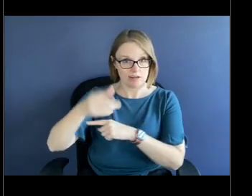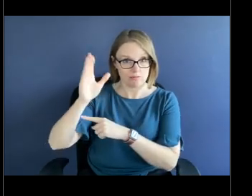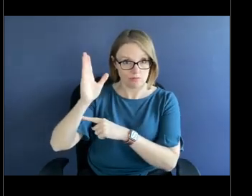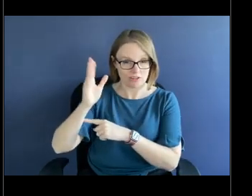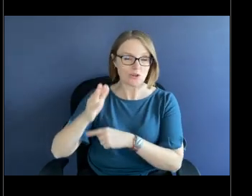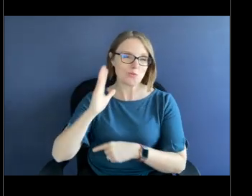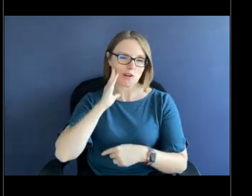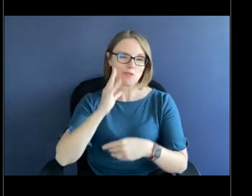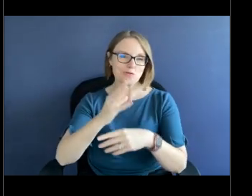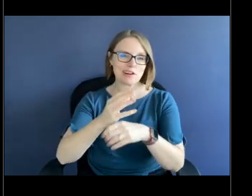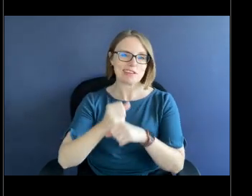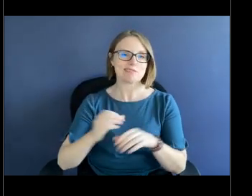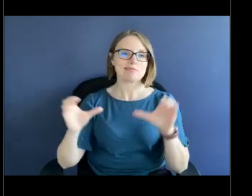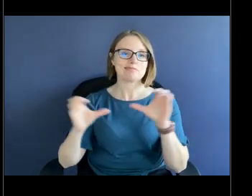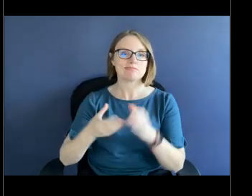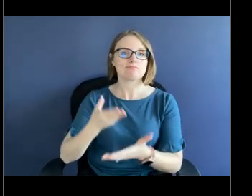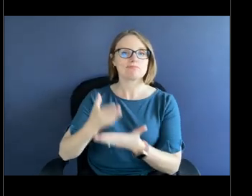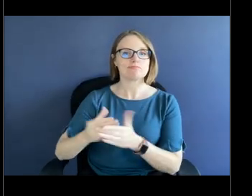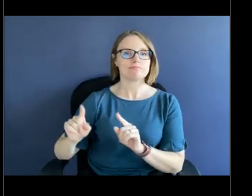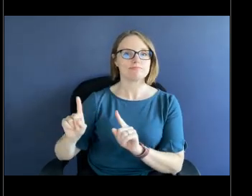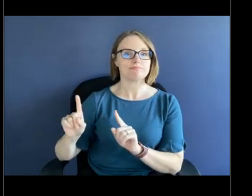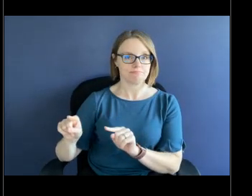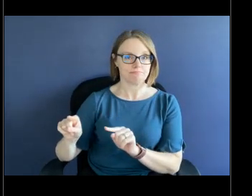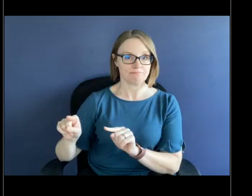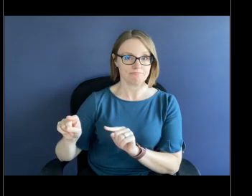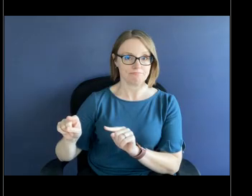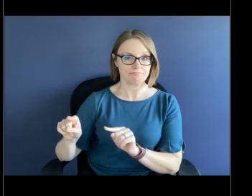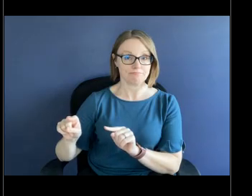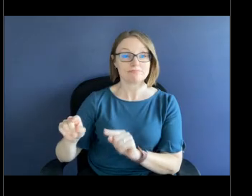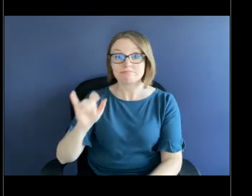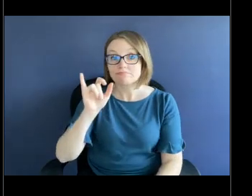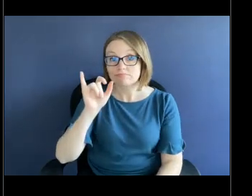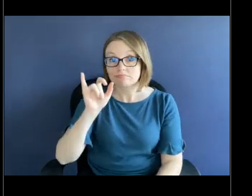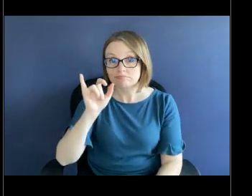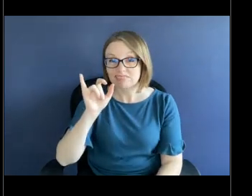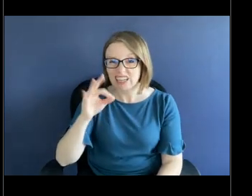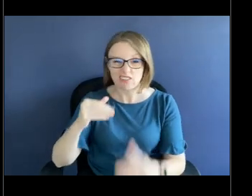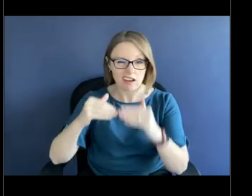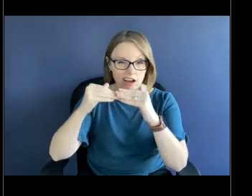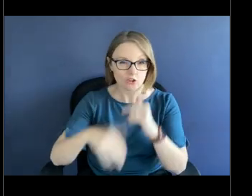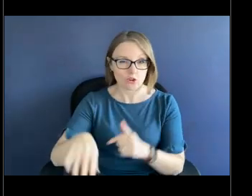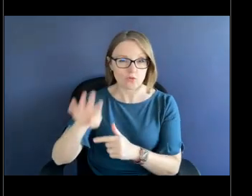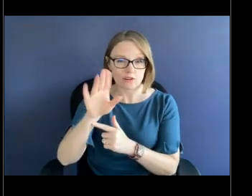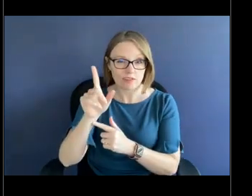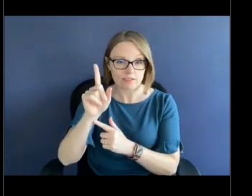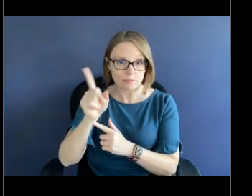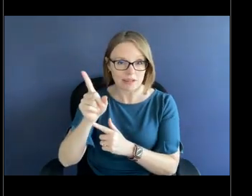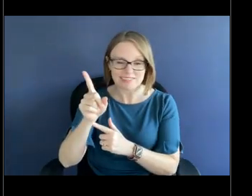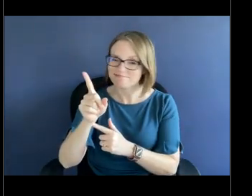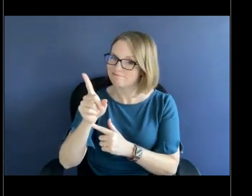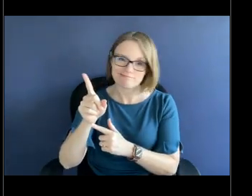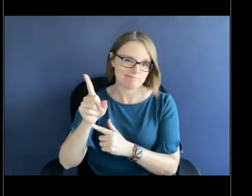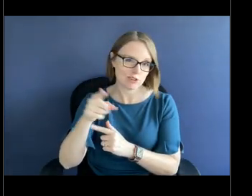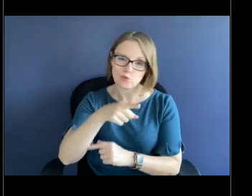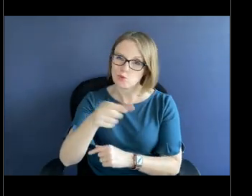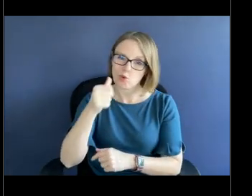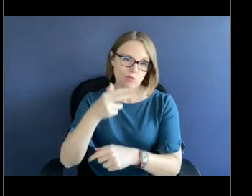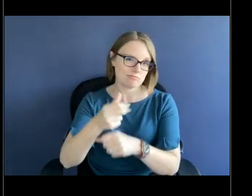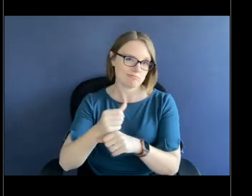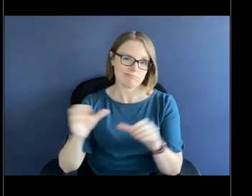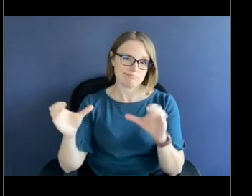will receive an attendance certificate. If you attend for less than 45 minutes, you will not receive an